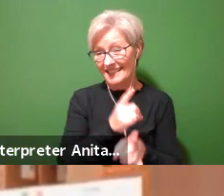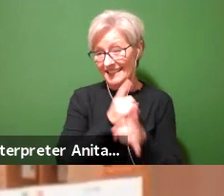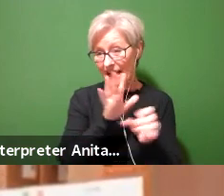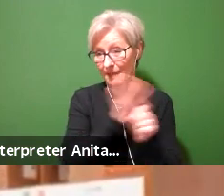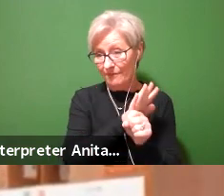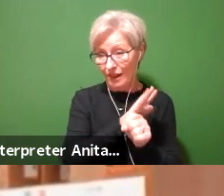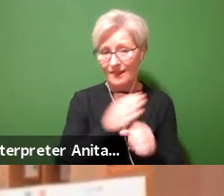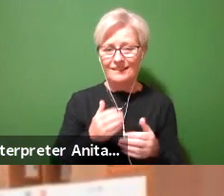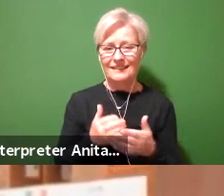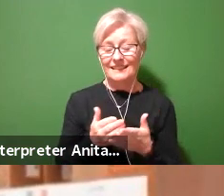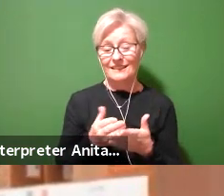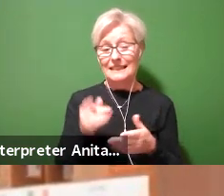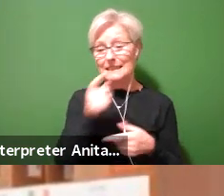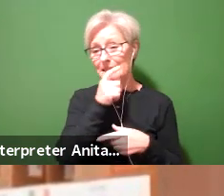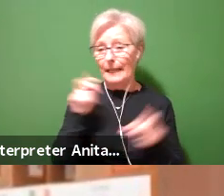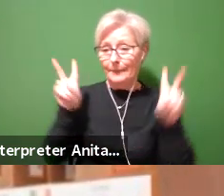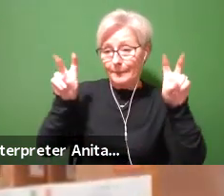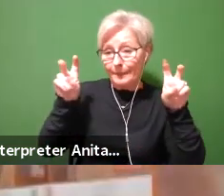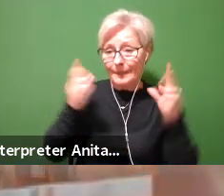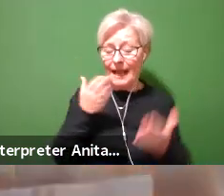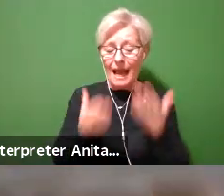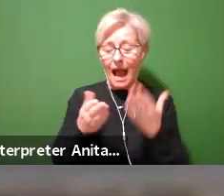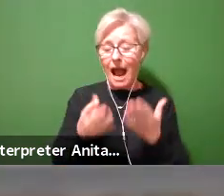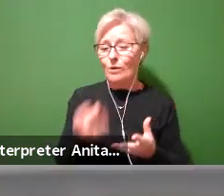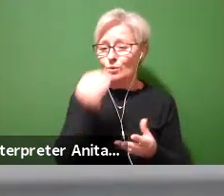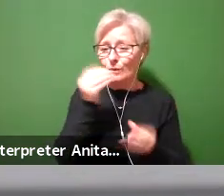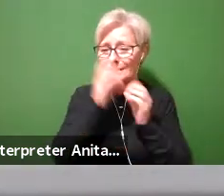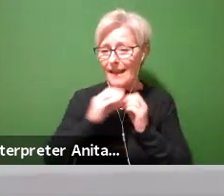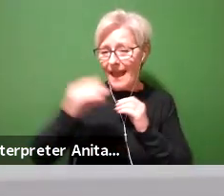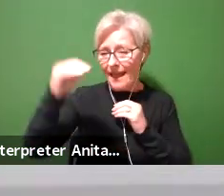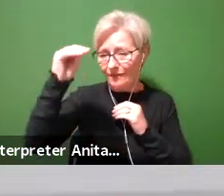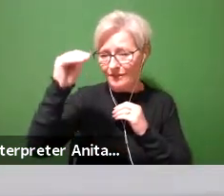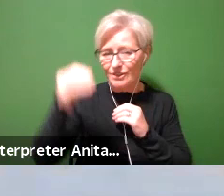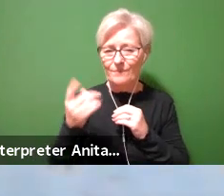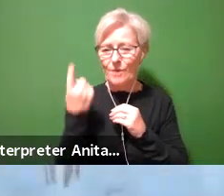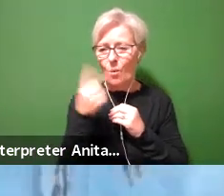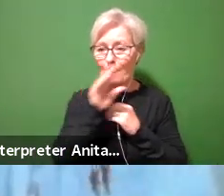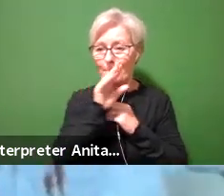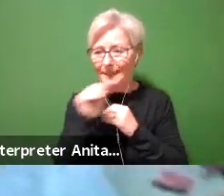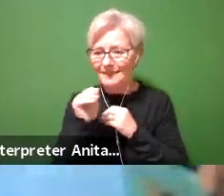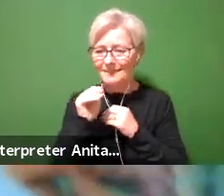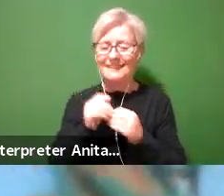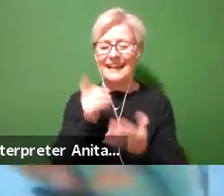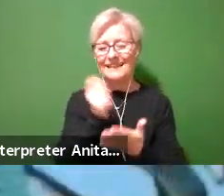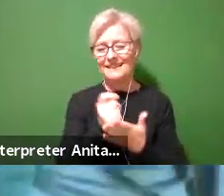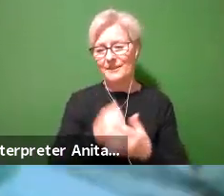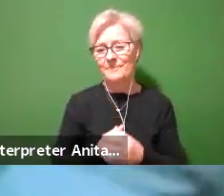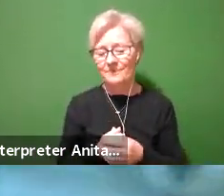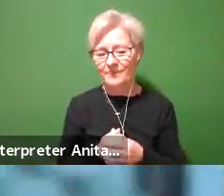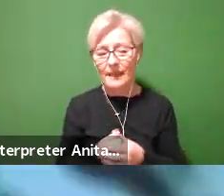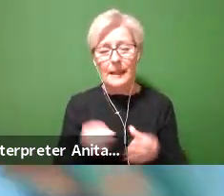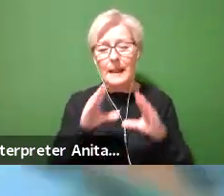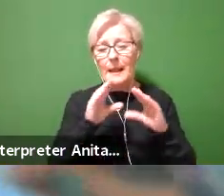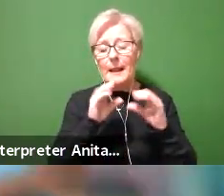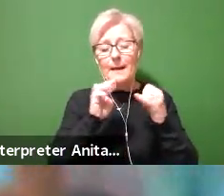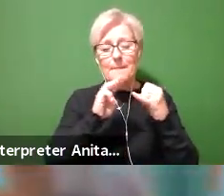you eat an elephant? One bite at a time. Perhaps it sounds like menopause brings a lot of unpleasant symptoms, but it is